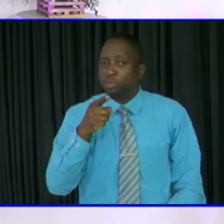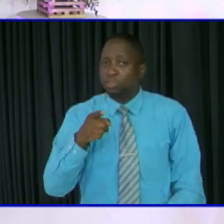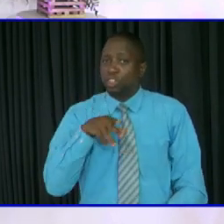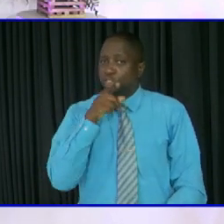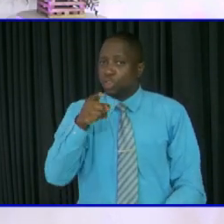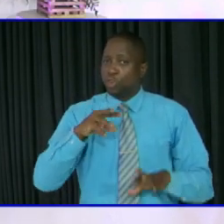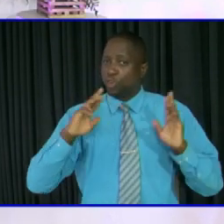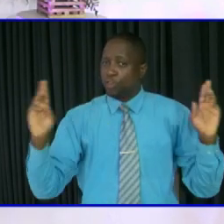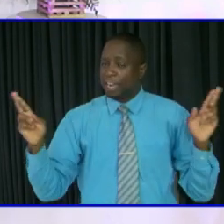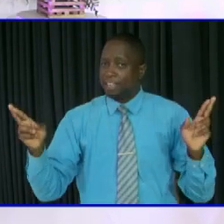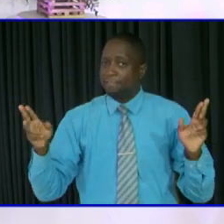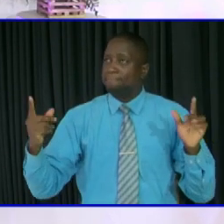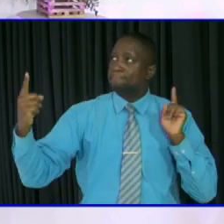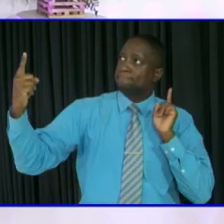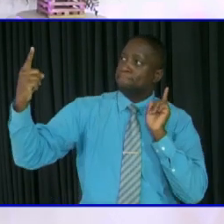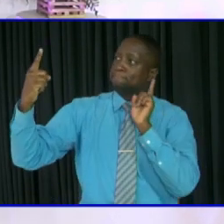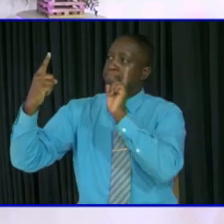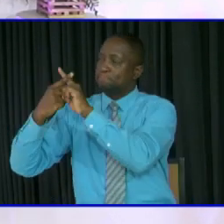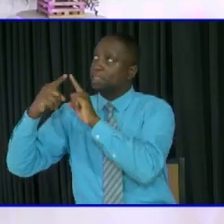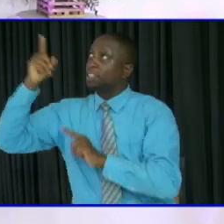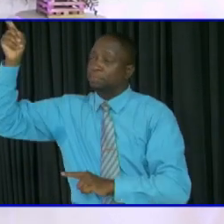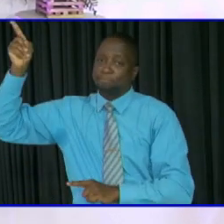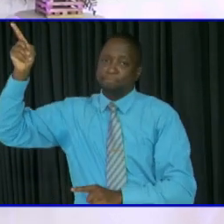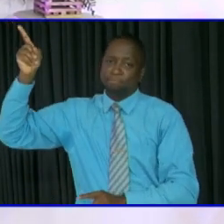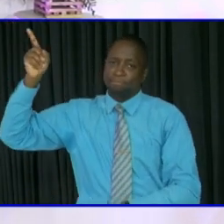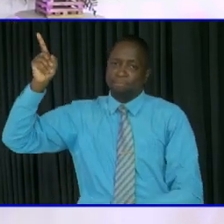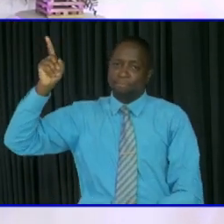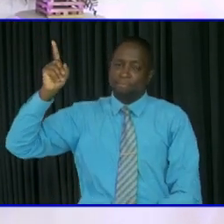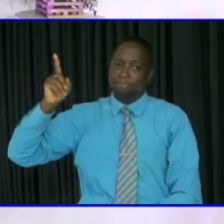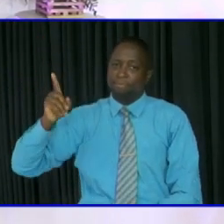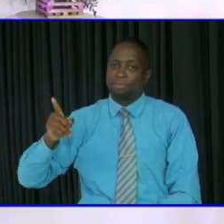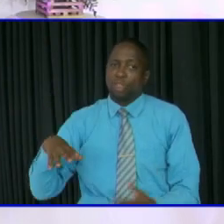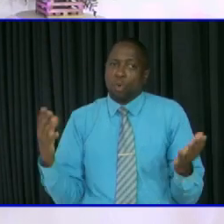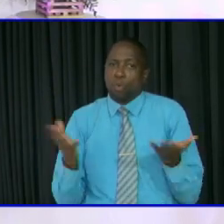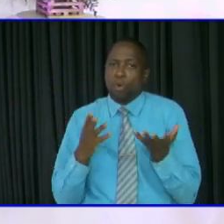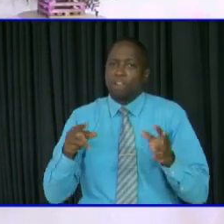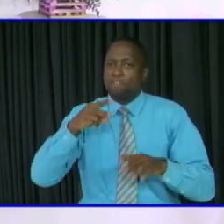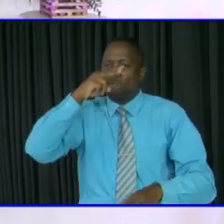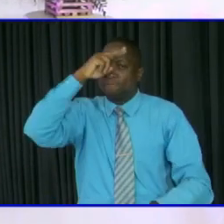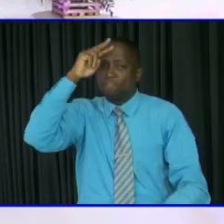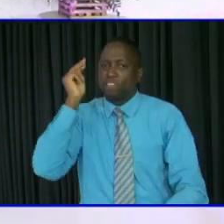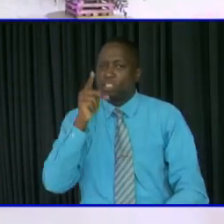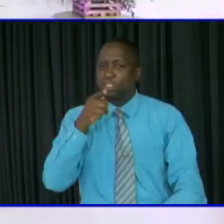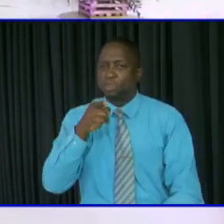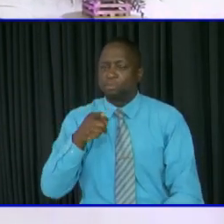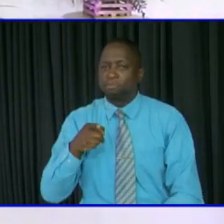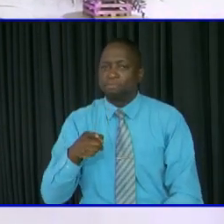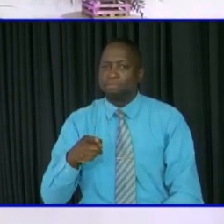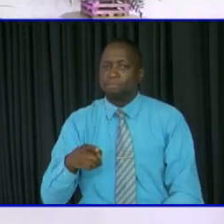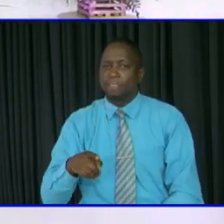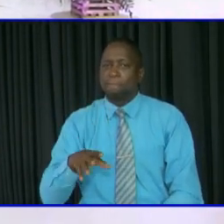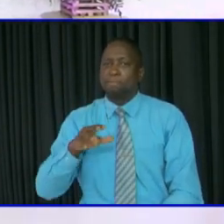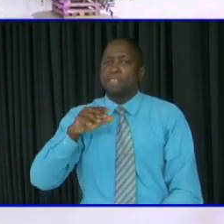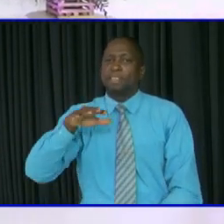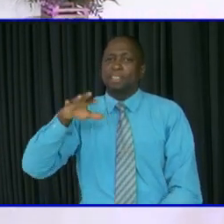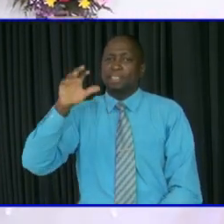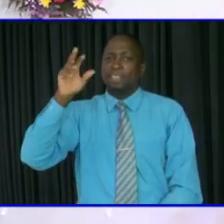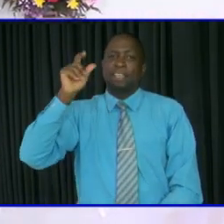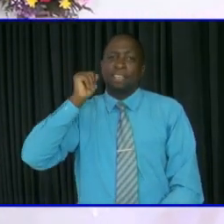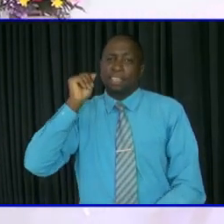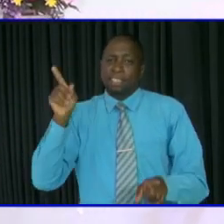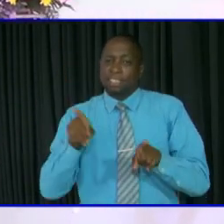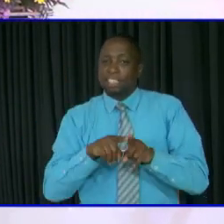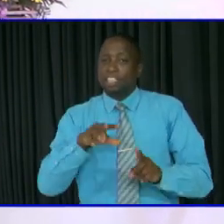ready to meet your Lord? What kind of virgin are you? Sister Grant is getting ready to sing the